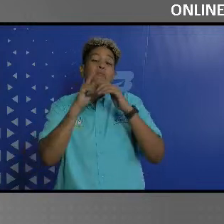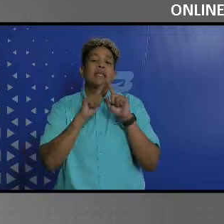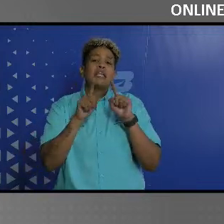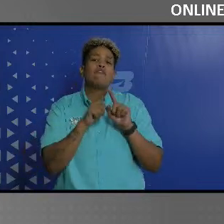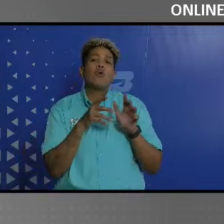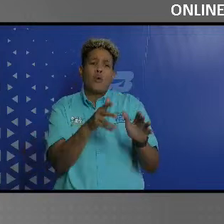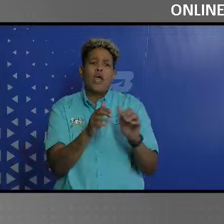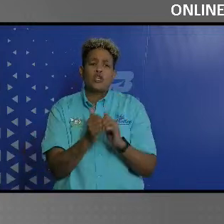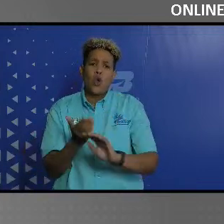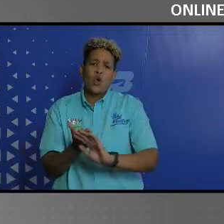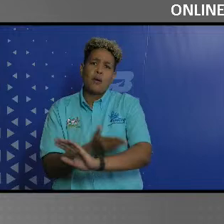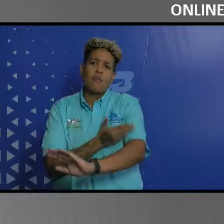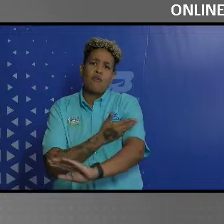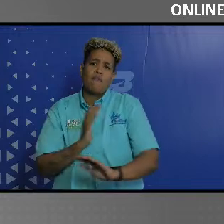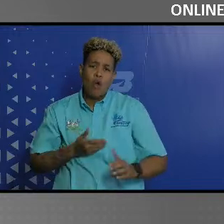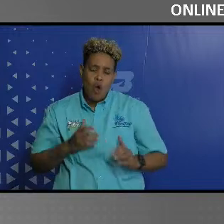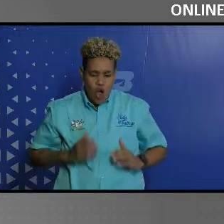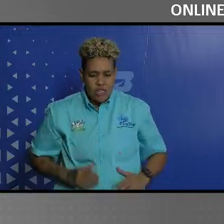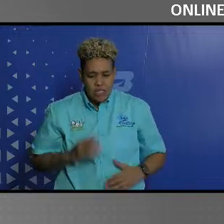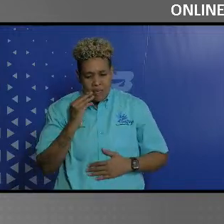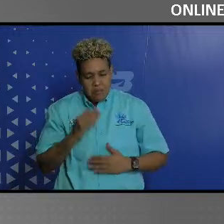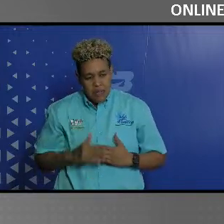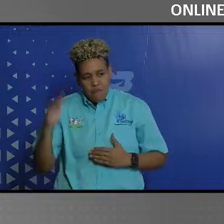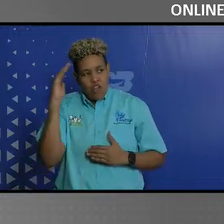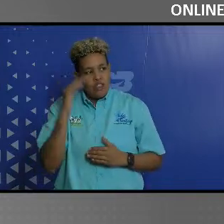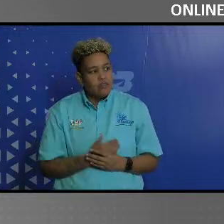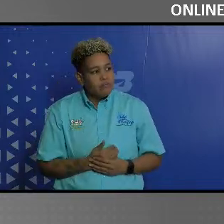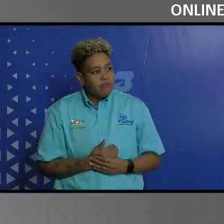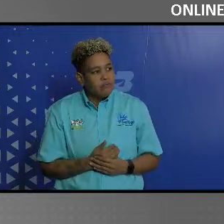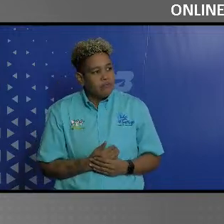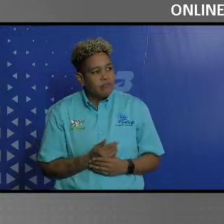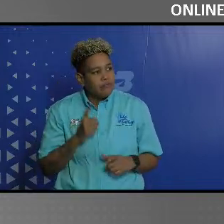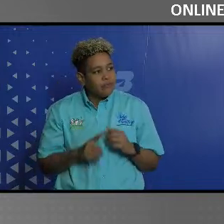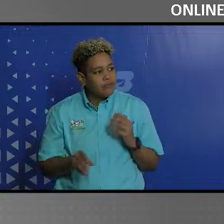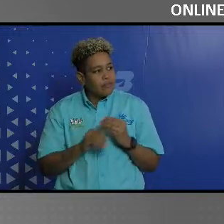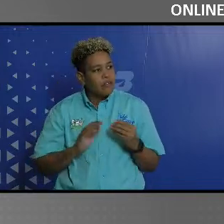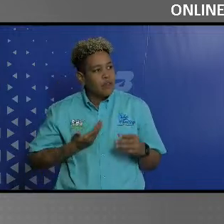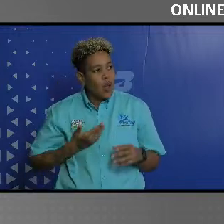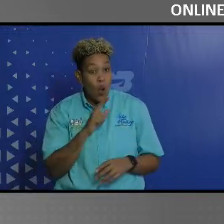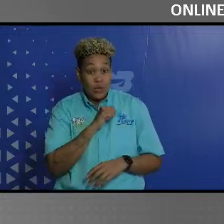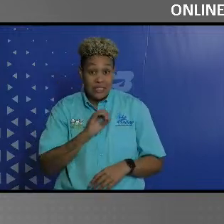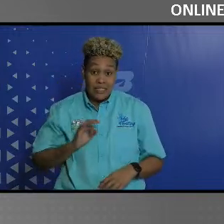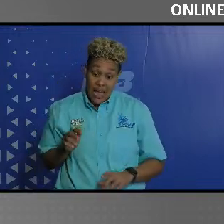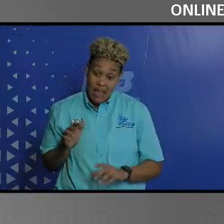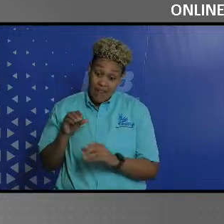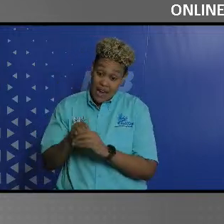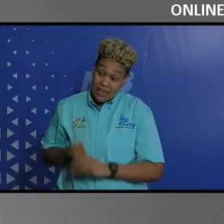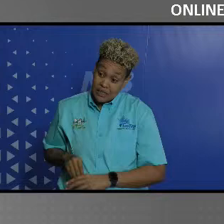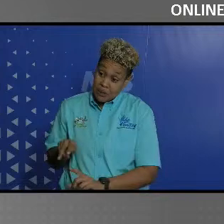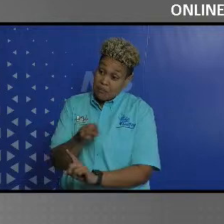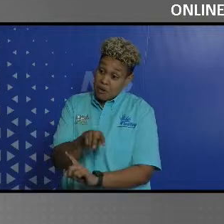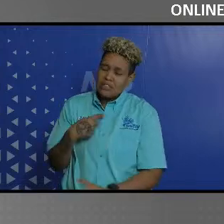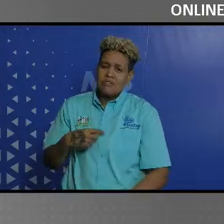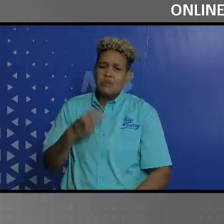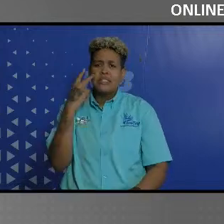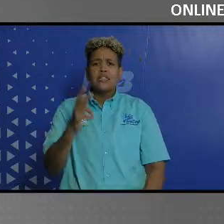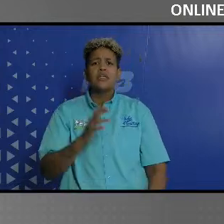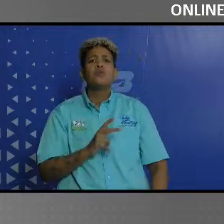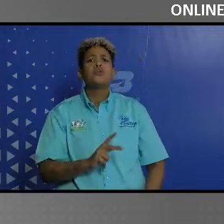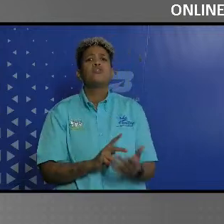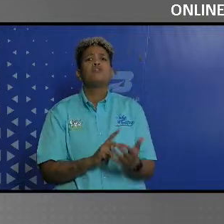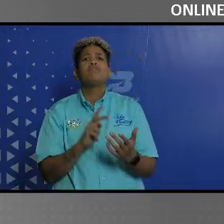means to improve our customer experience further. And also on our employee engagement perspective, we've seen significant